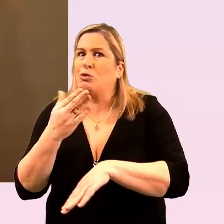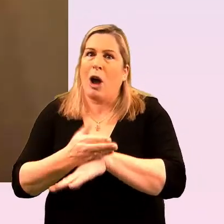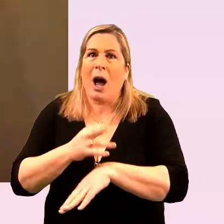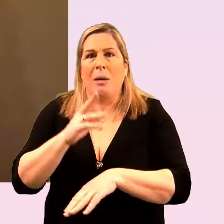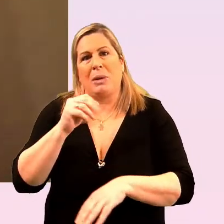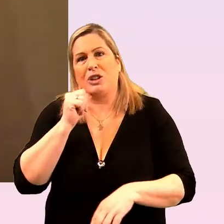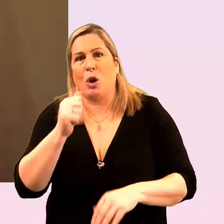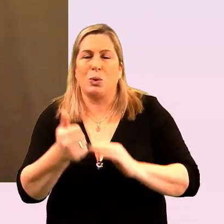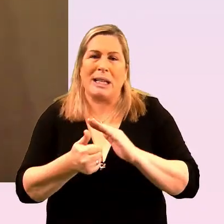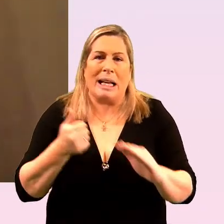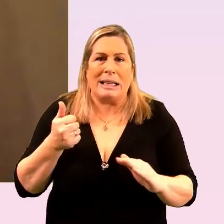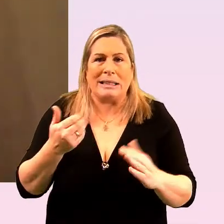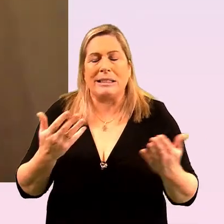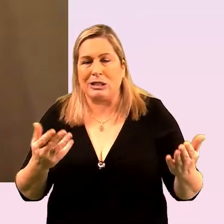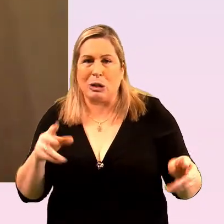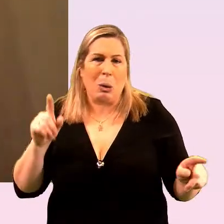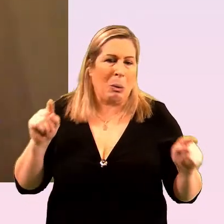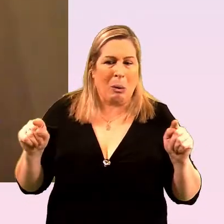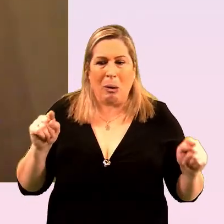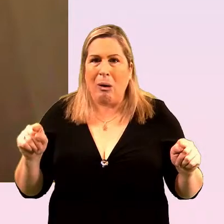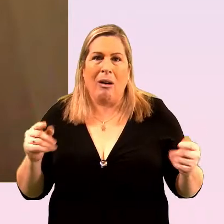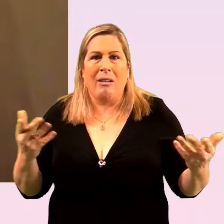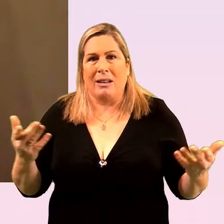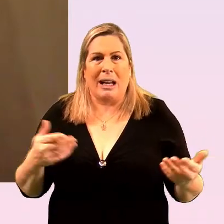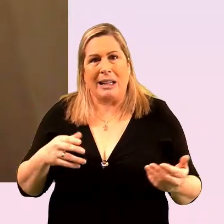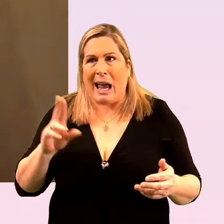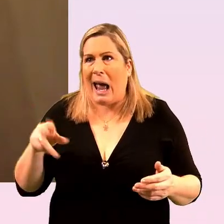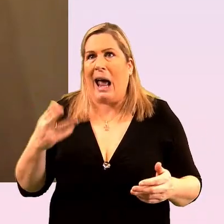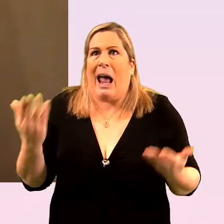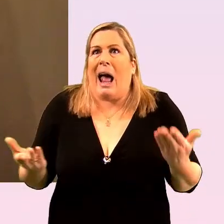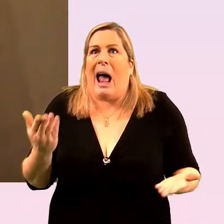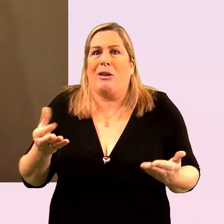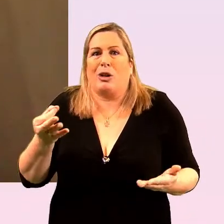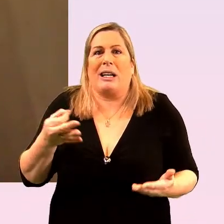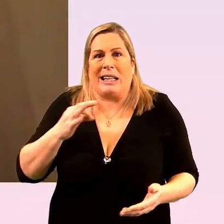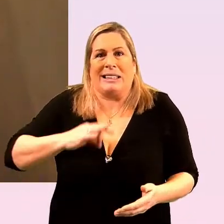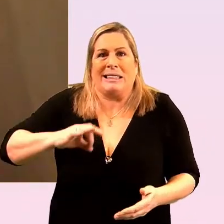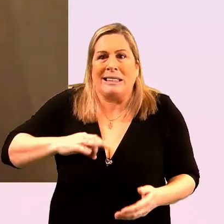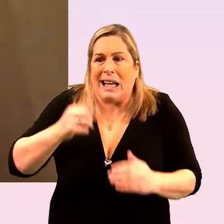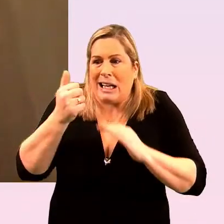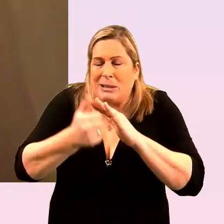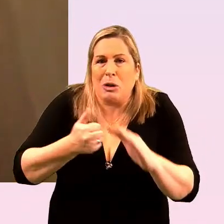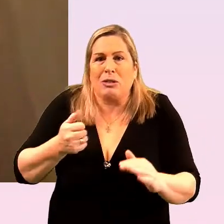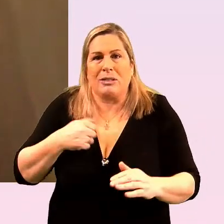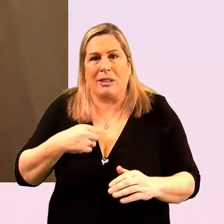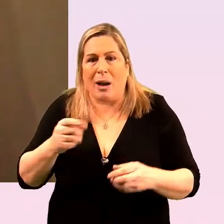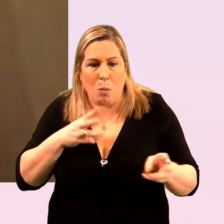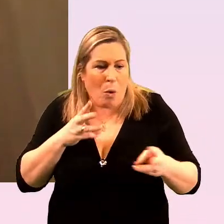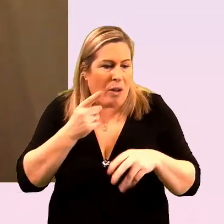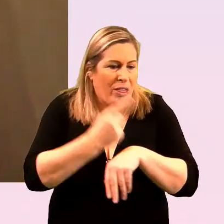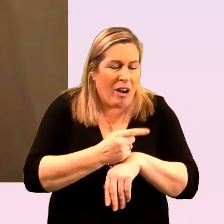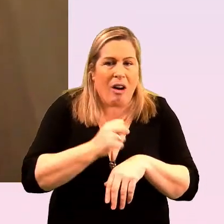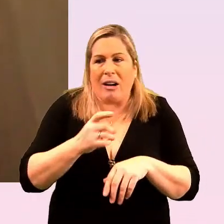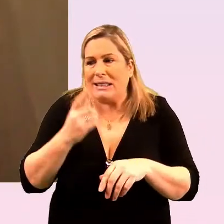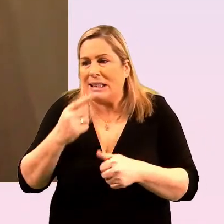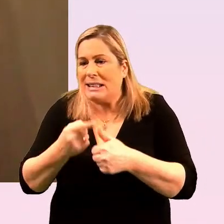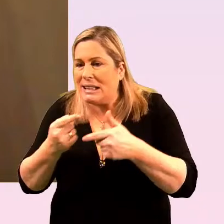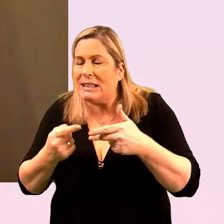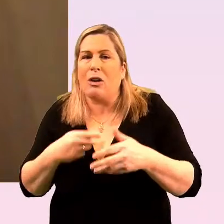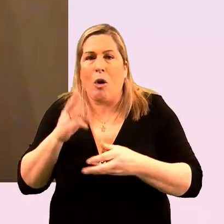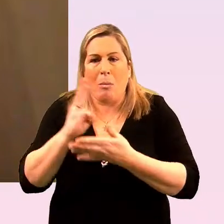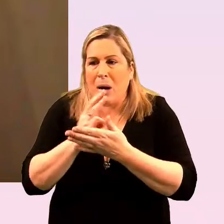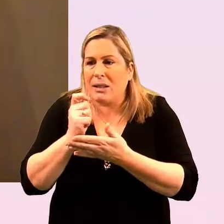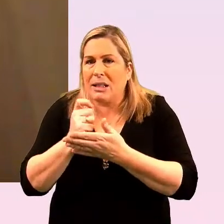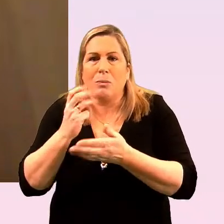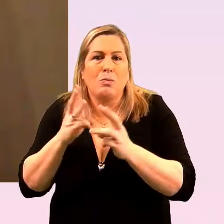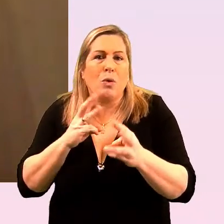some people can be, if you don't have something down in your CV in relation to I worked here, or I did that, or I was doing part-time work there, or I